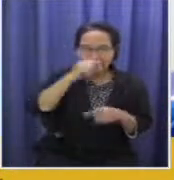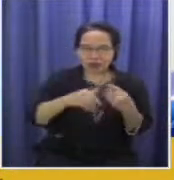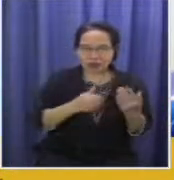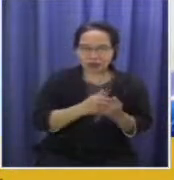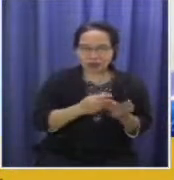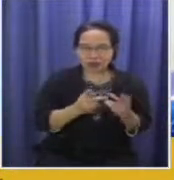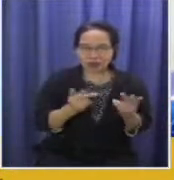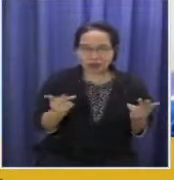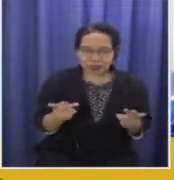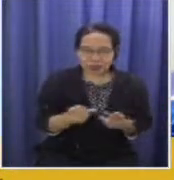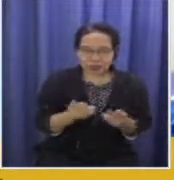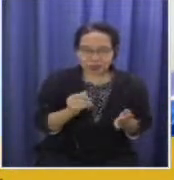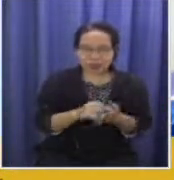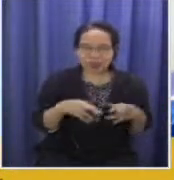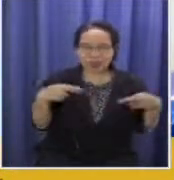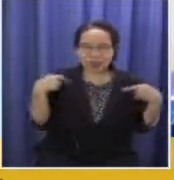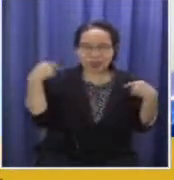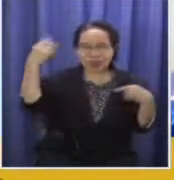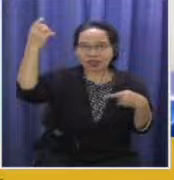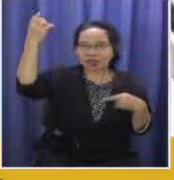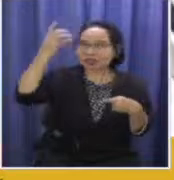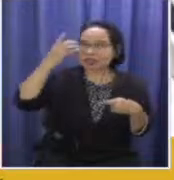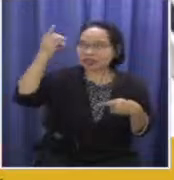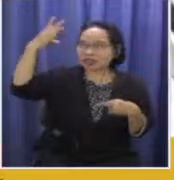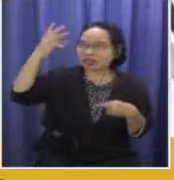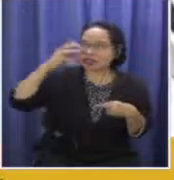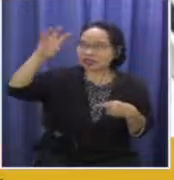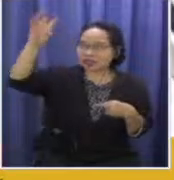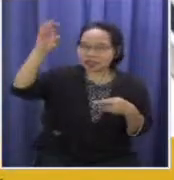those places that receive the light of the sun, there will